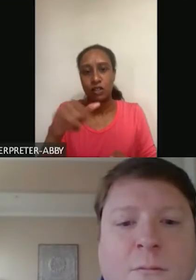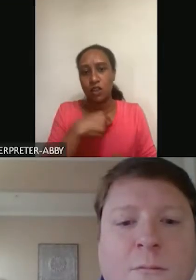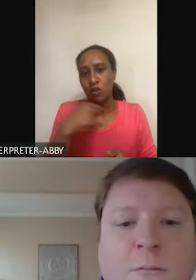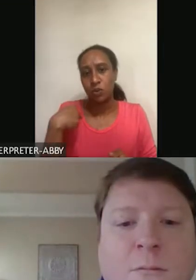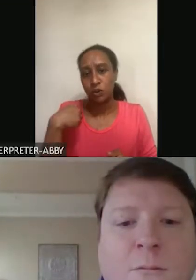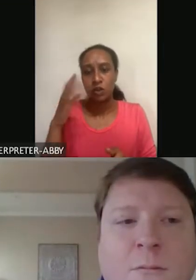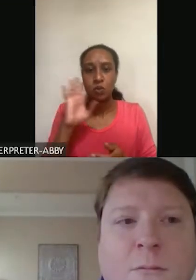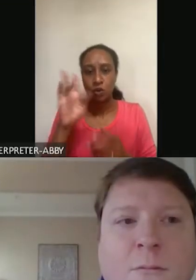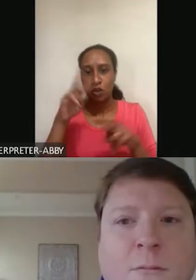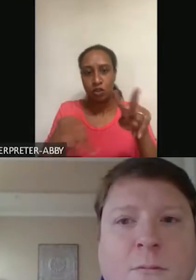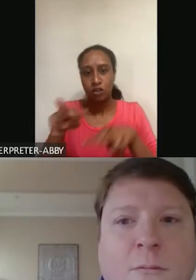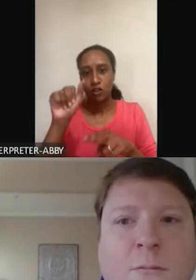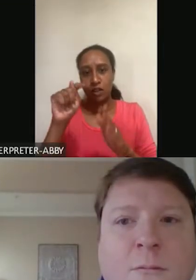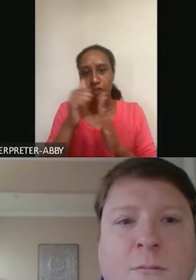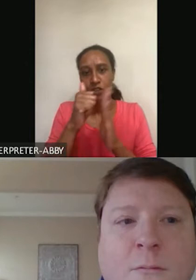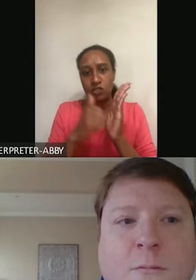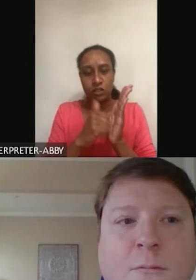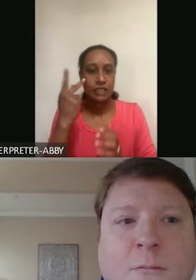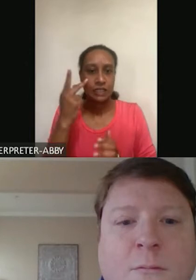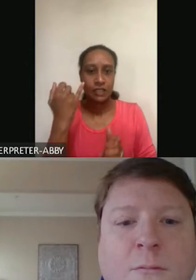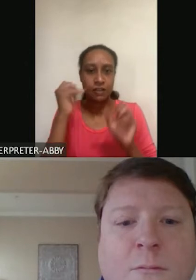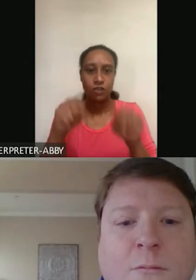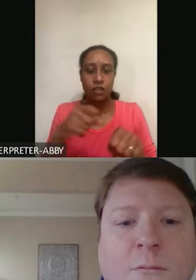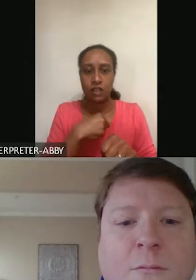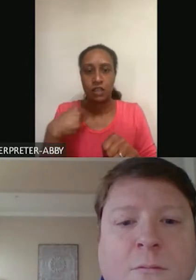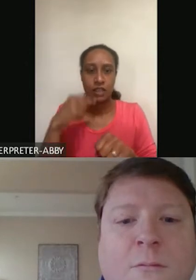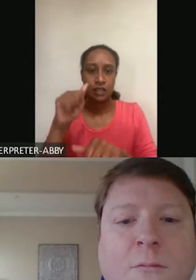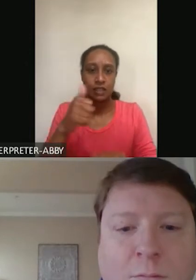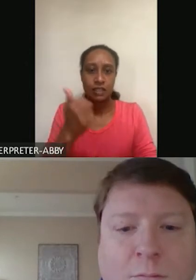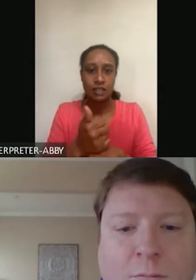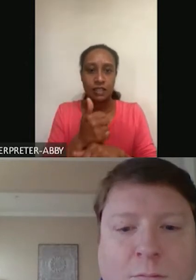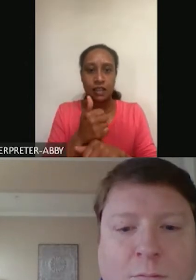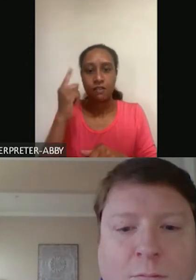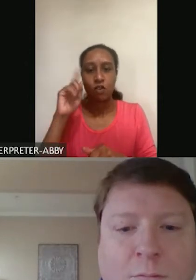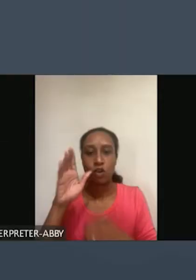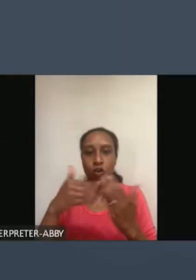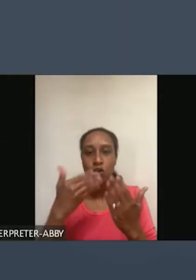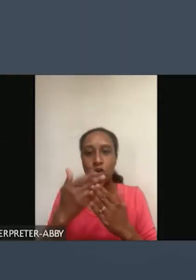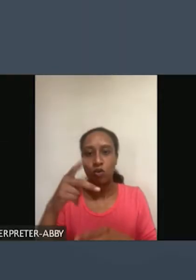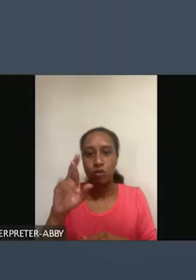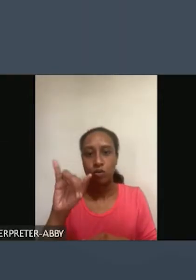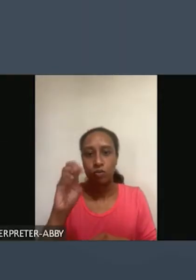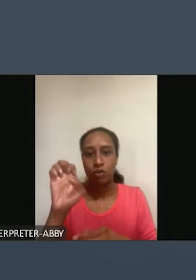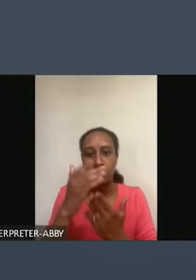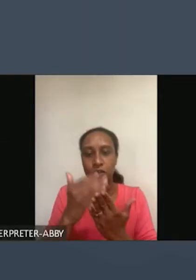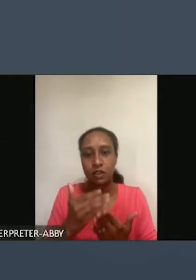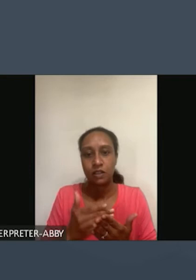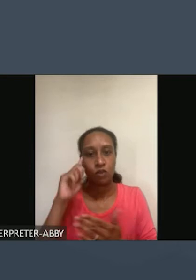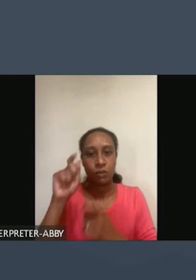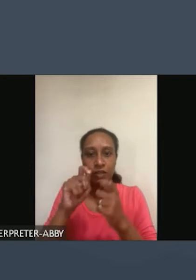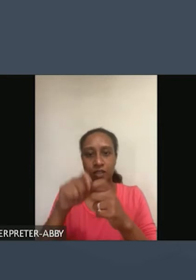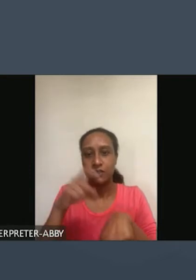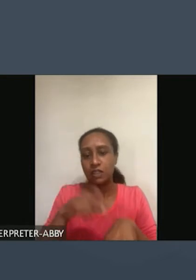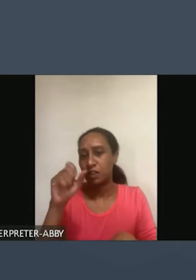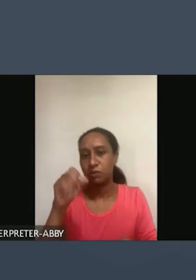our agenda and see if we can set this in or hold harmless until a specific time so that you don't have to